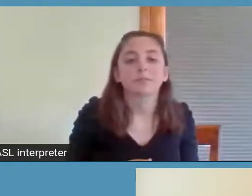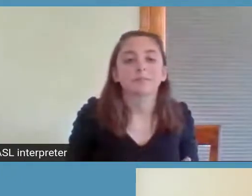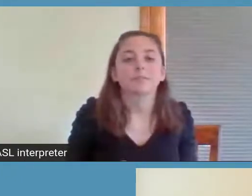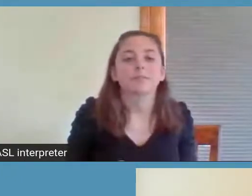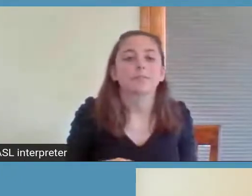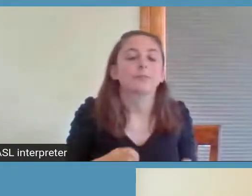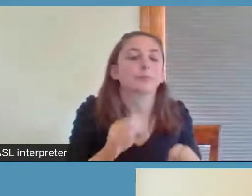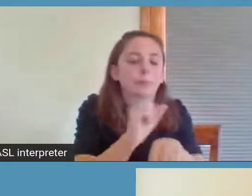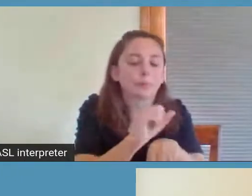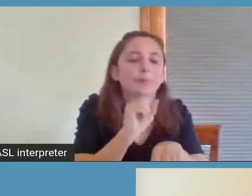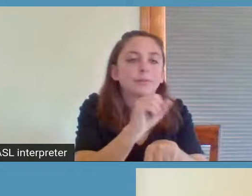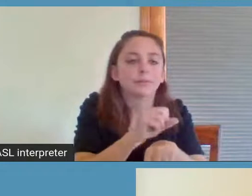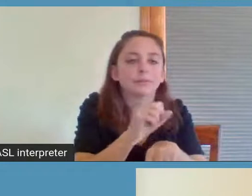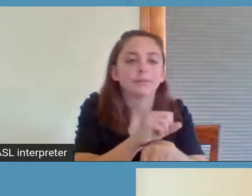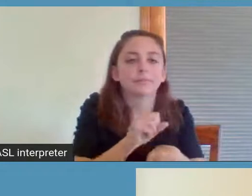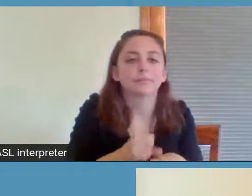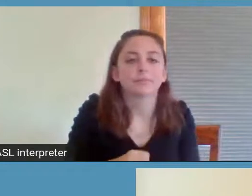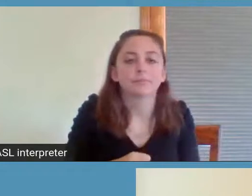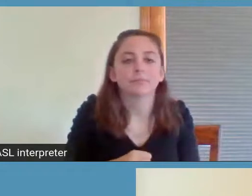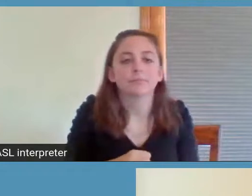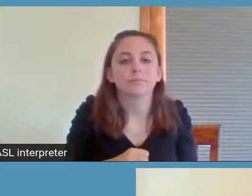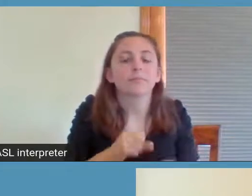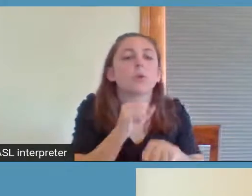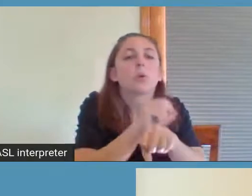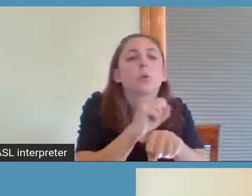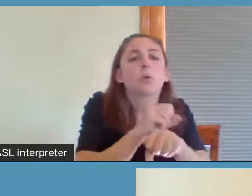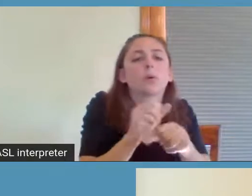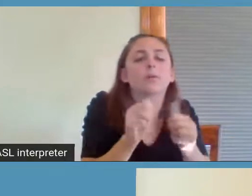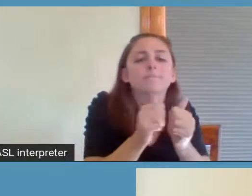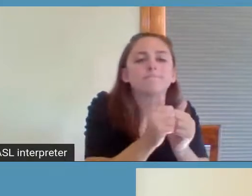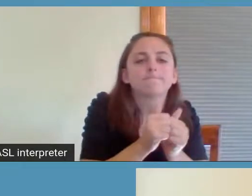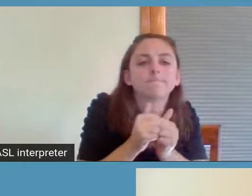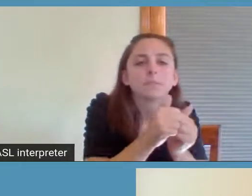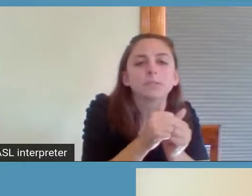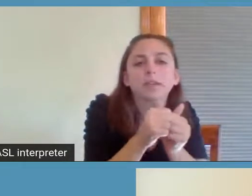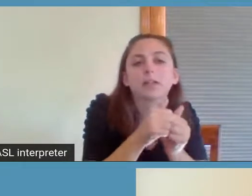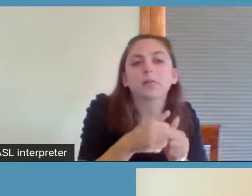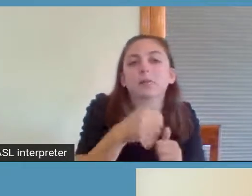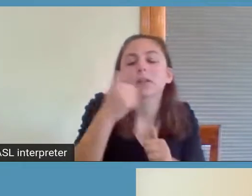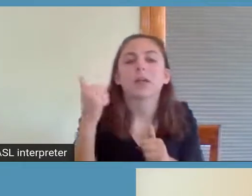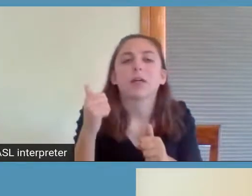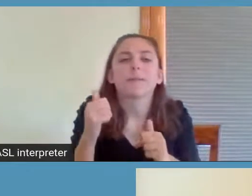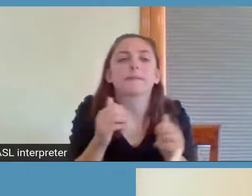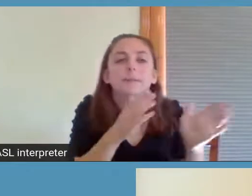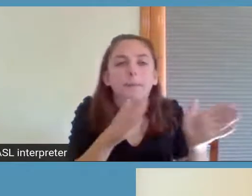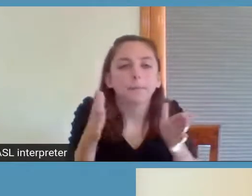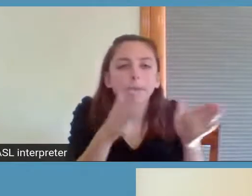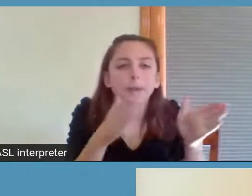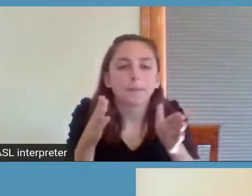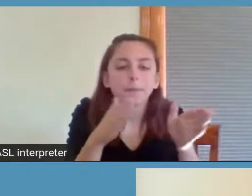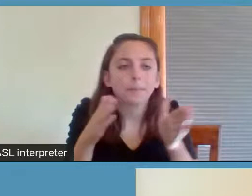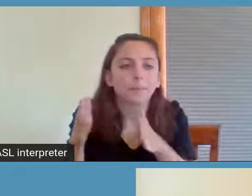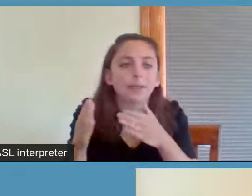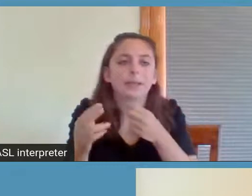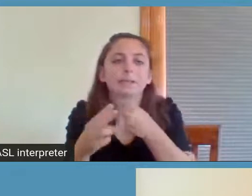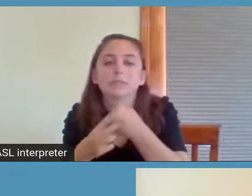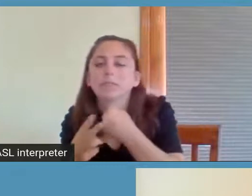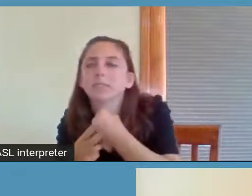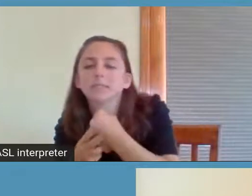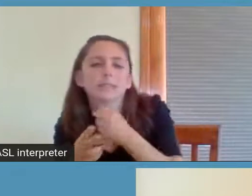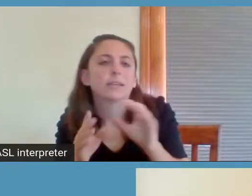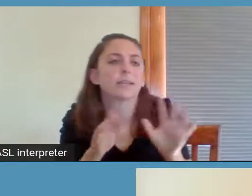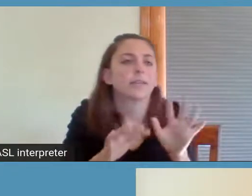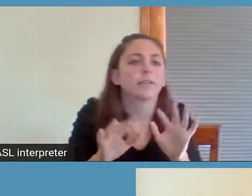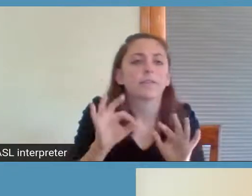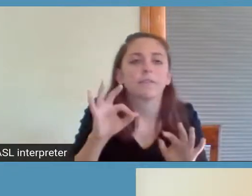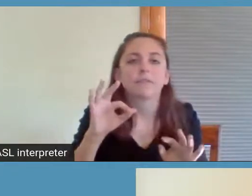work. So they had to, work with me and others to create the guide. So here's the guide for all the ways you would save your files. This is,